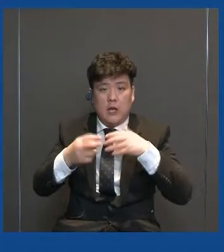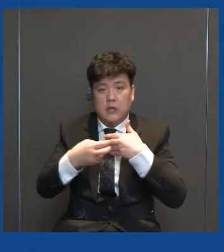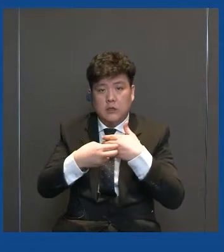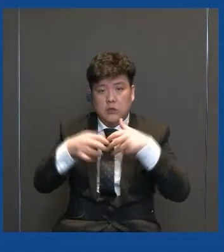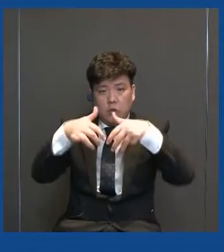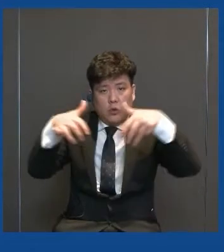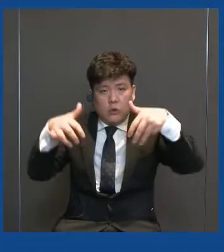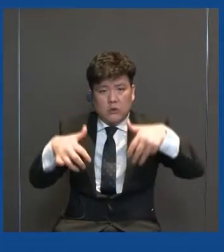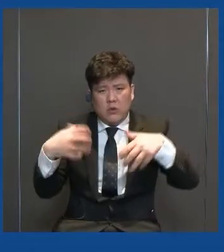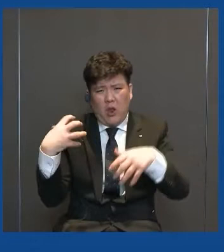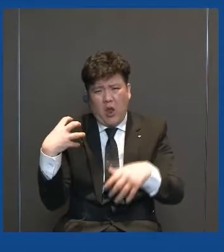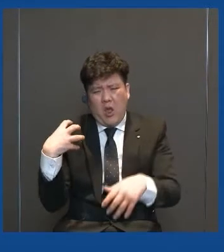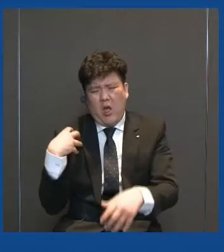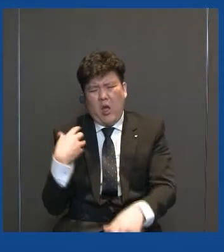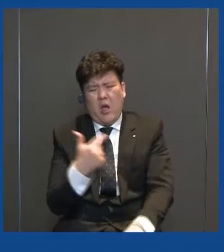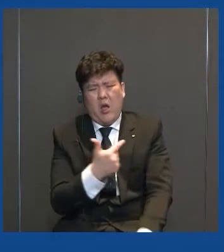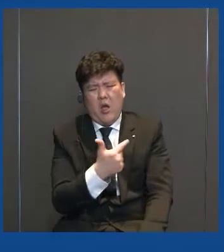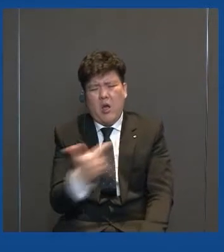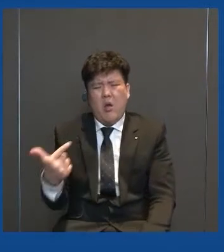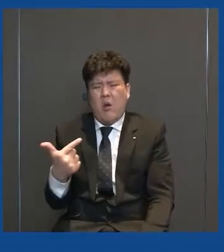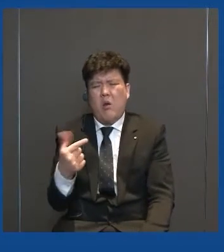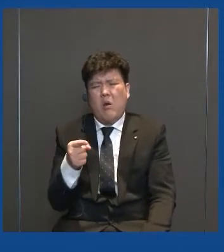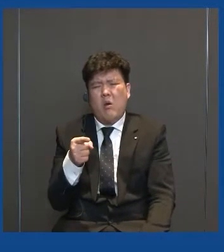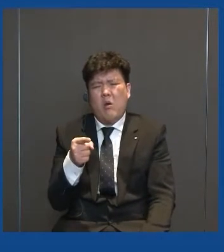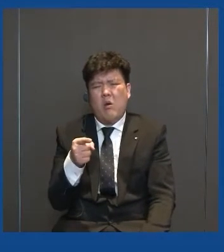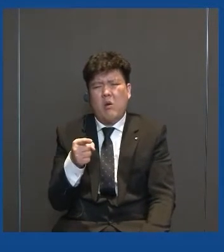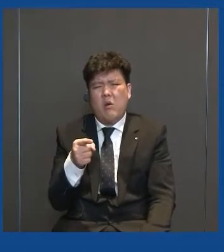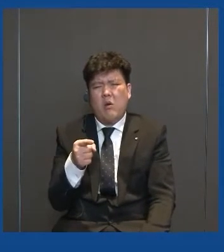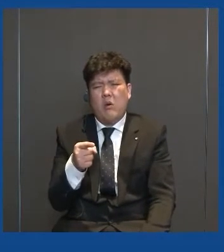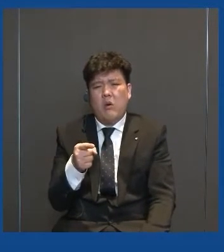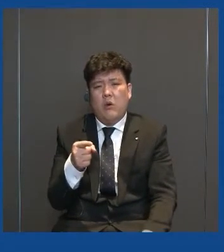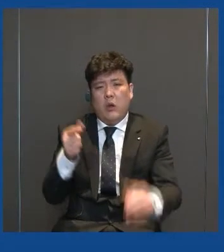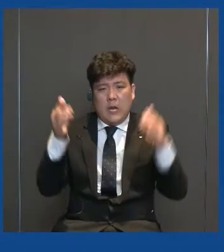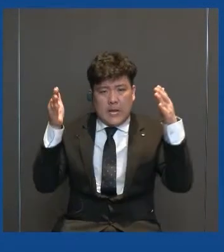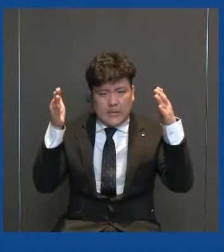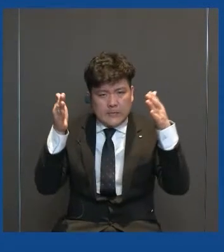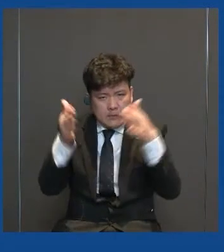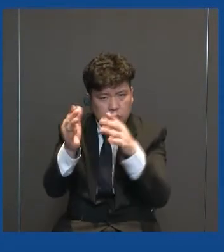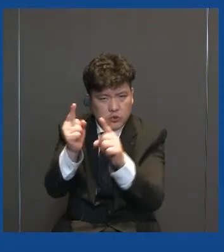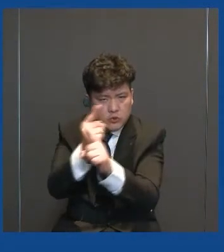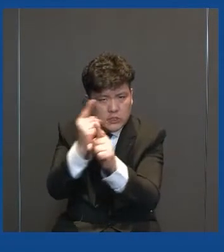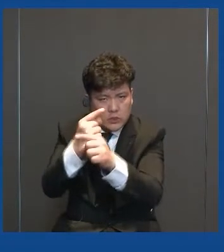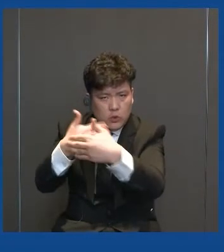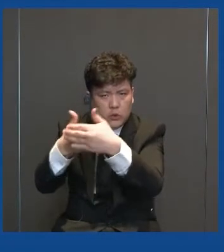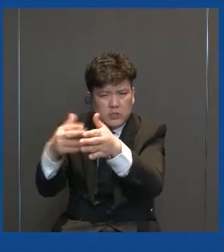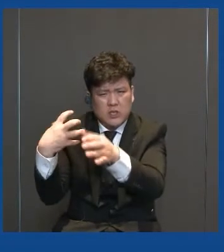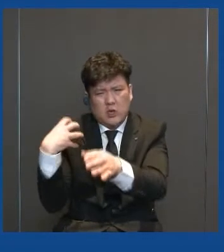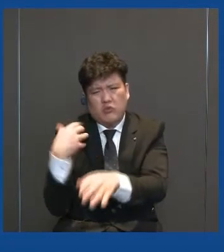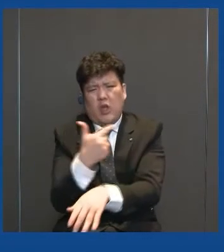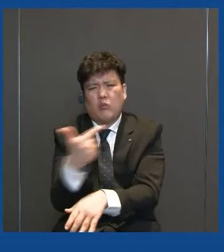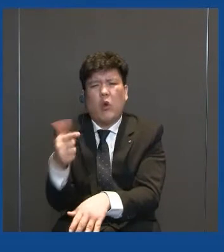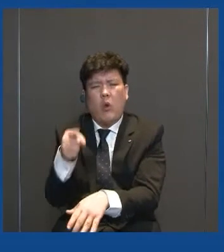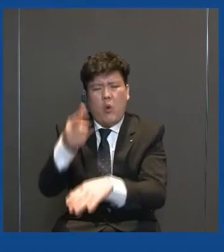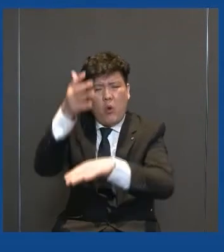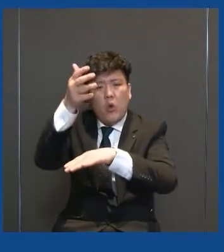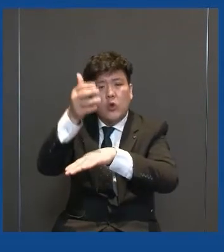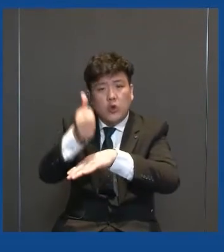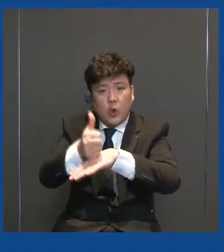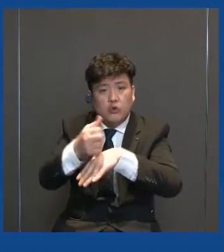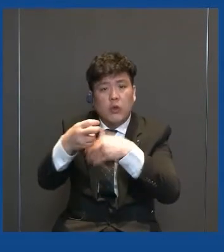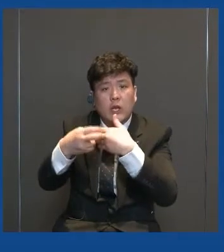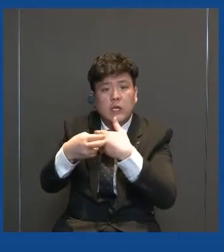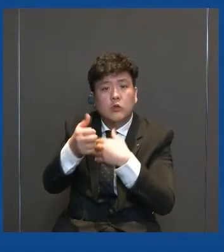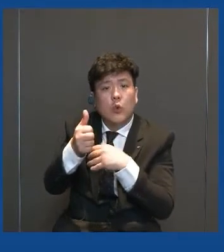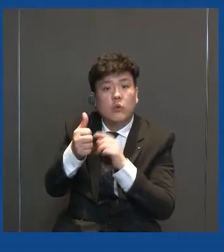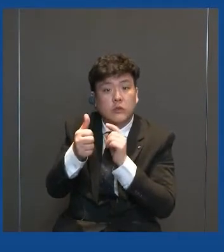units. Medical staff have faced difficult choices about prioritizing treatment in the light of scarce